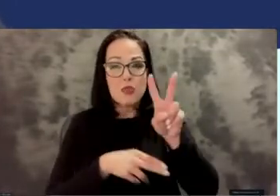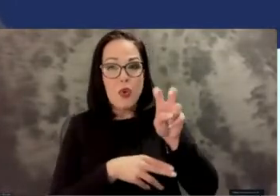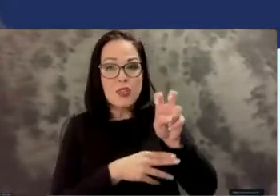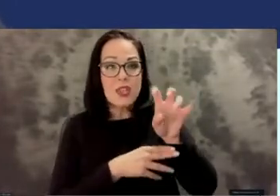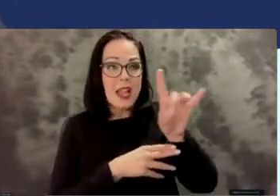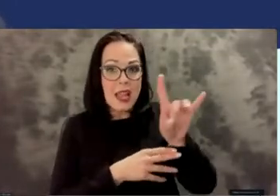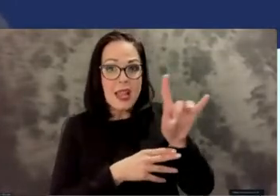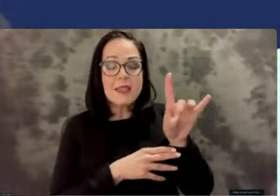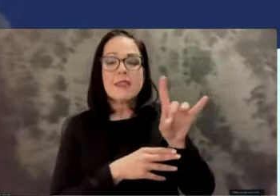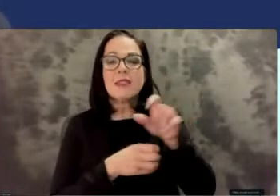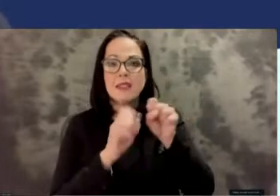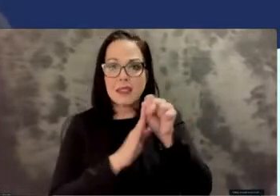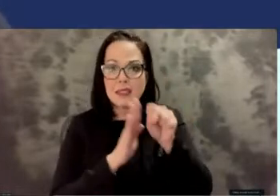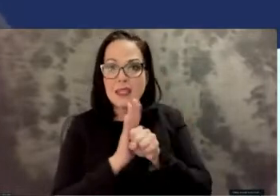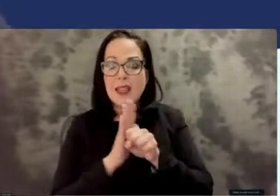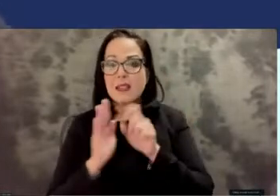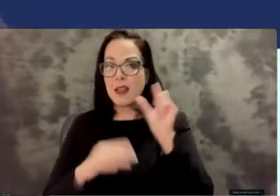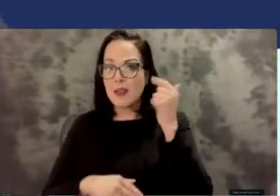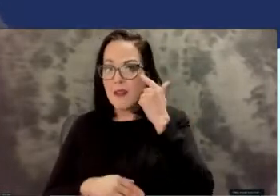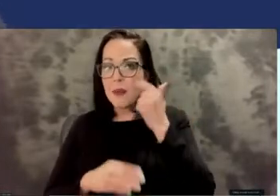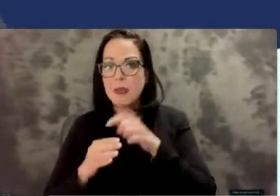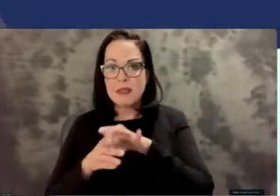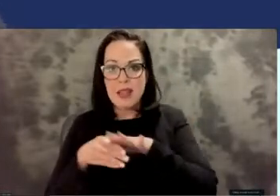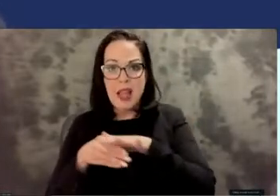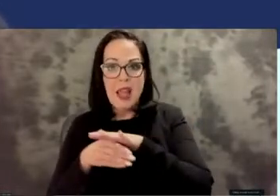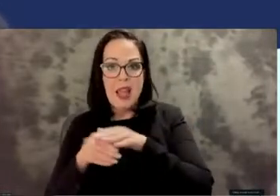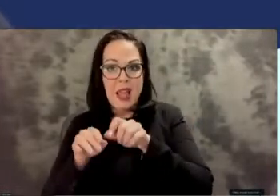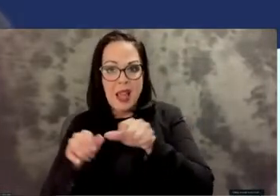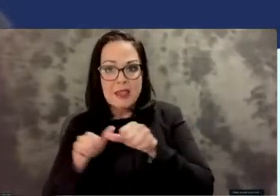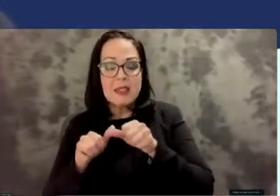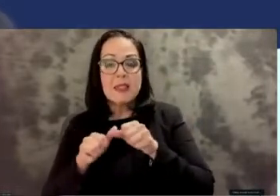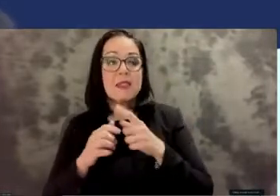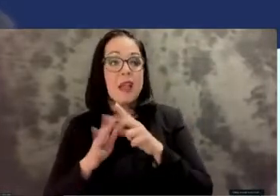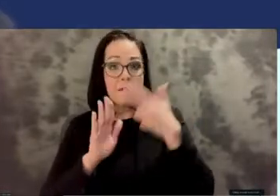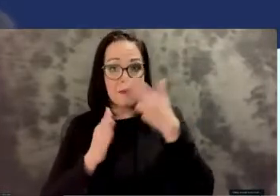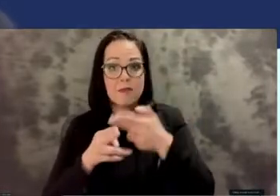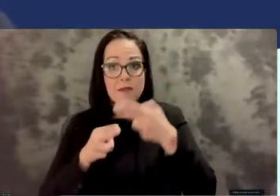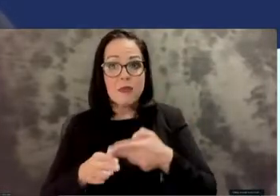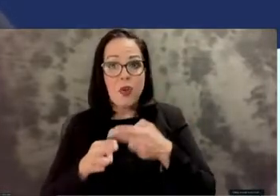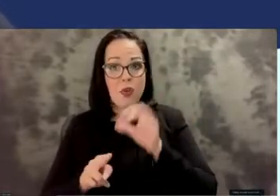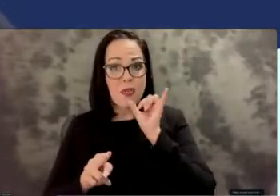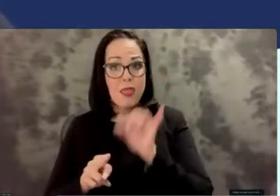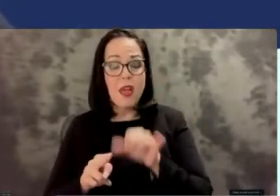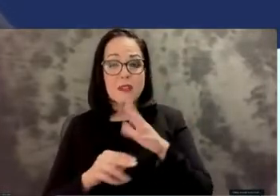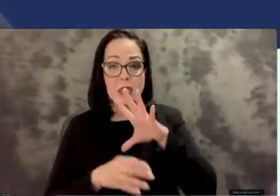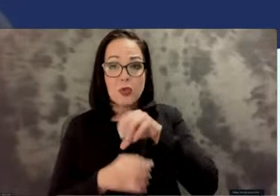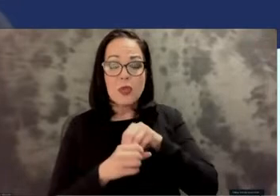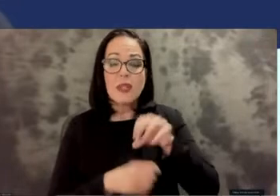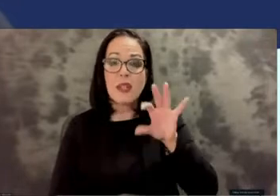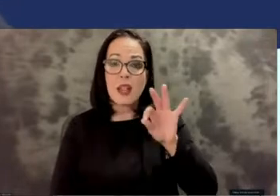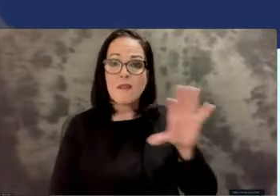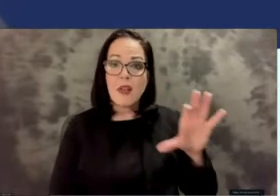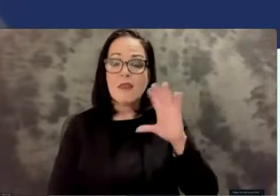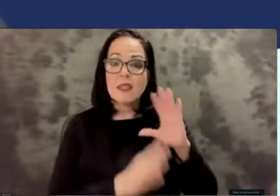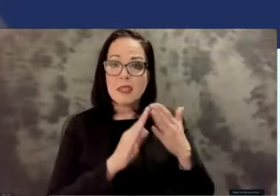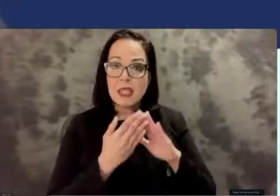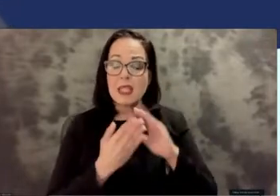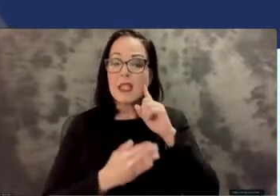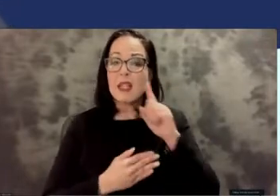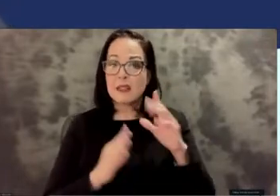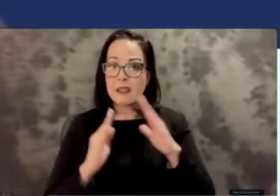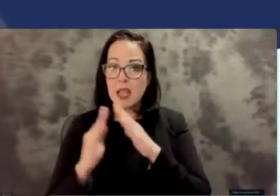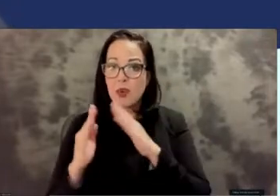government entities that in total have made this declaration, including 95 city and town councils, 45